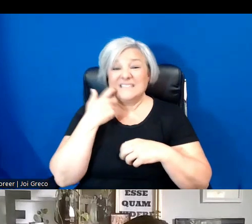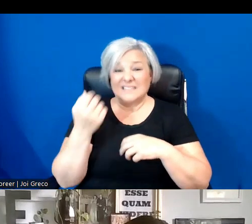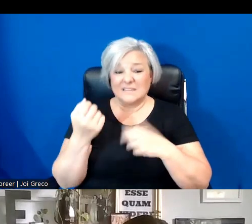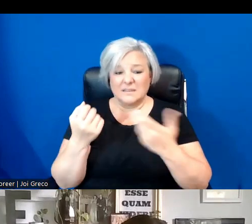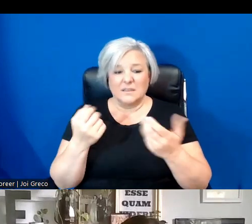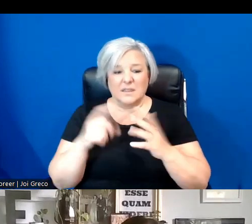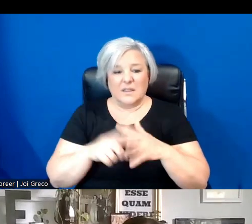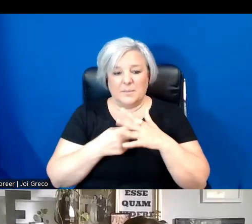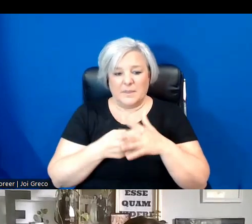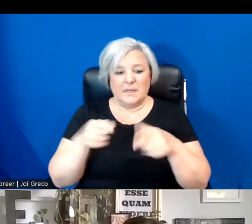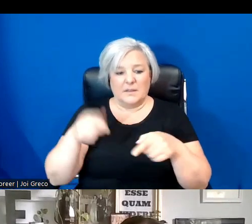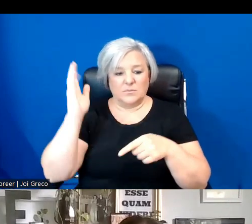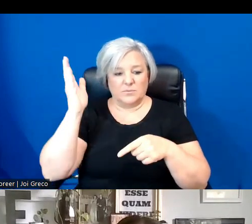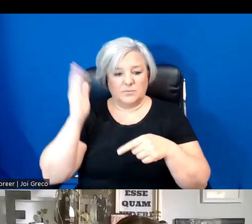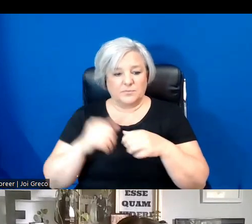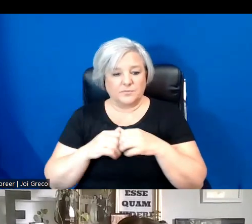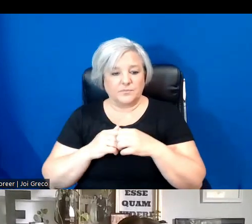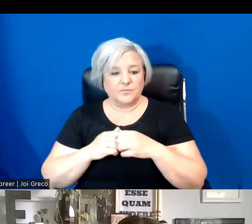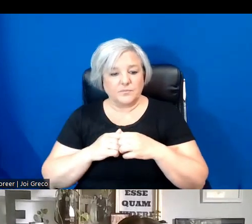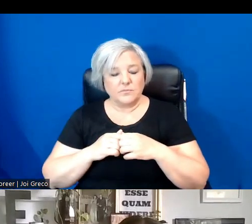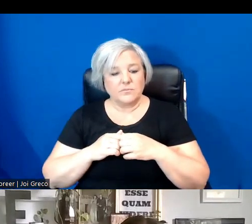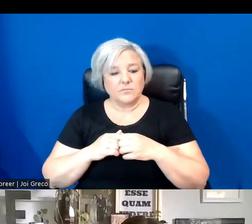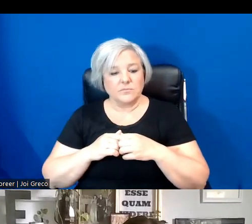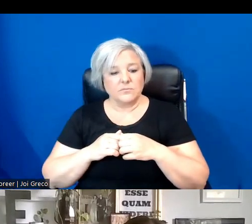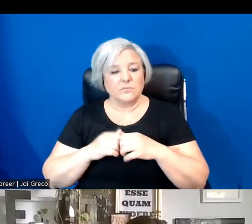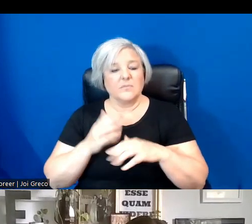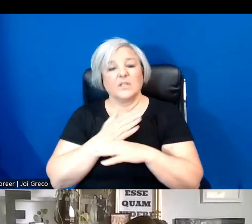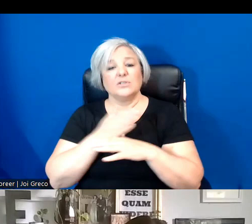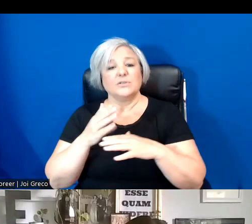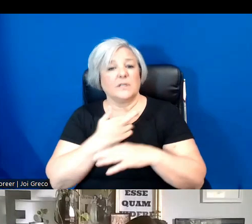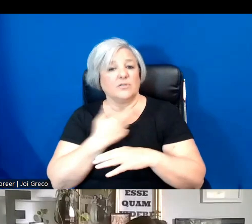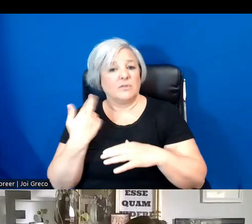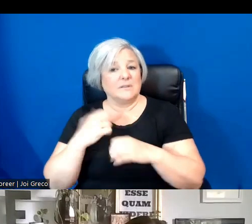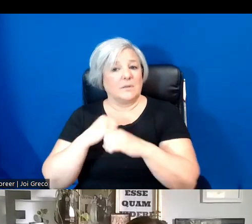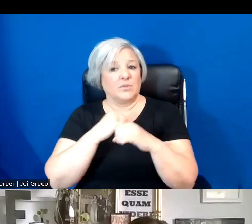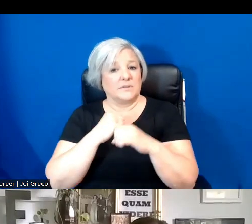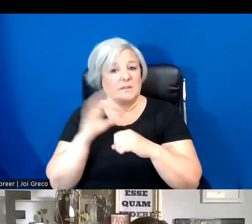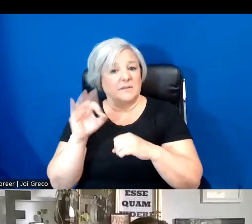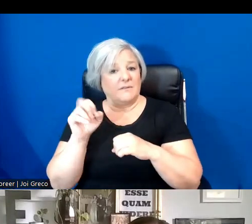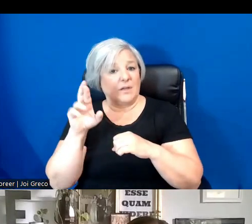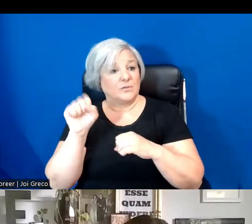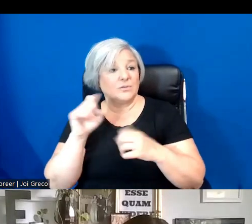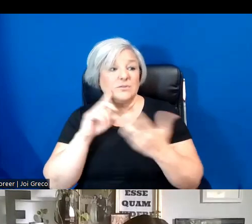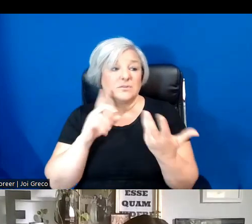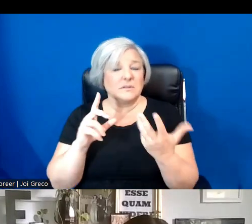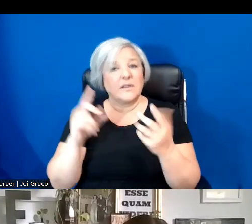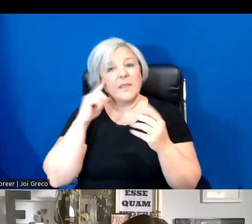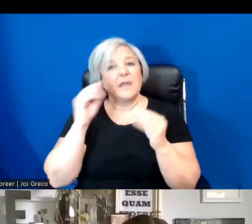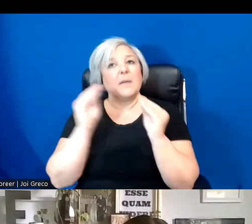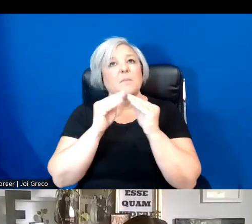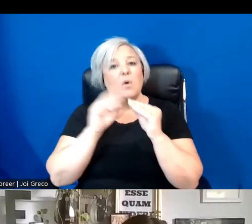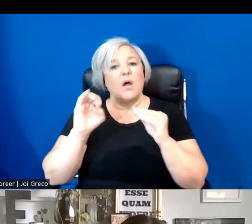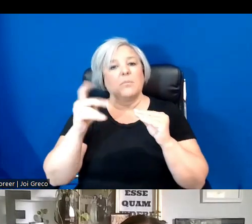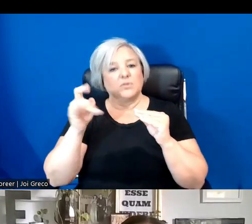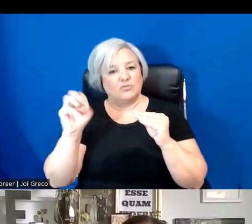at the beginning of this presentation, shared risk and protective factors are a way of thinking more upstream in